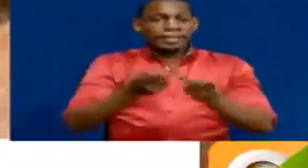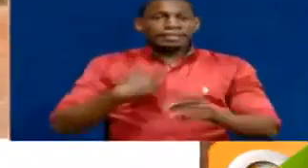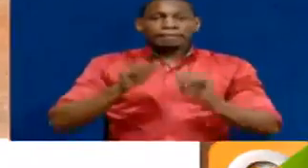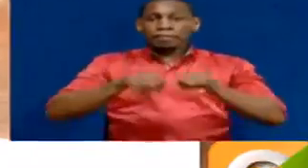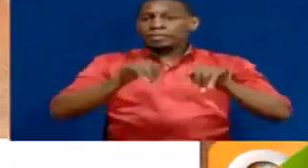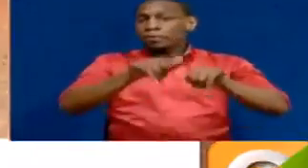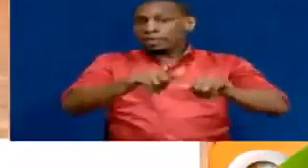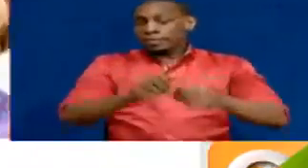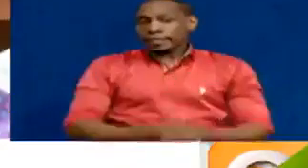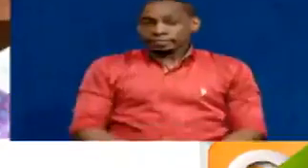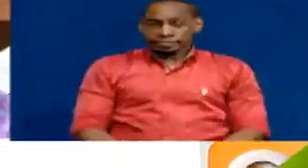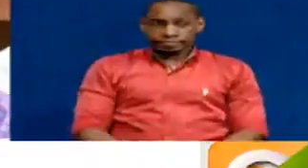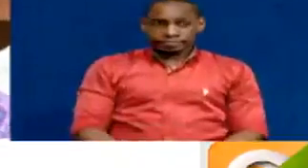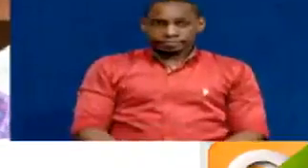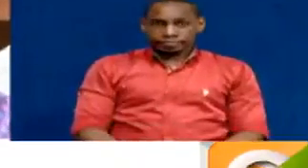they could call home.